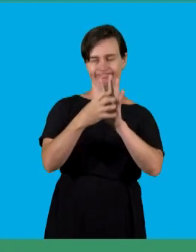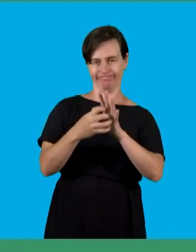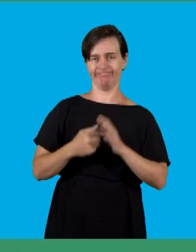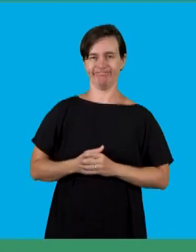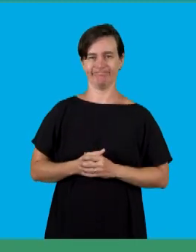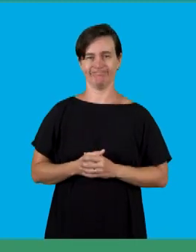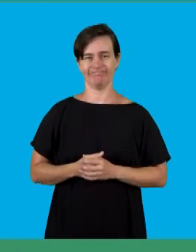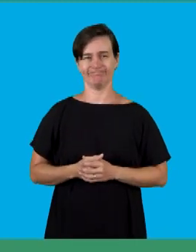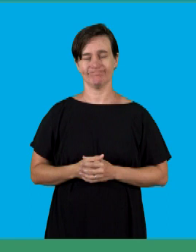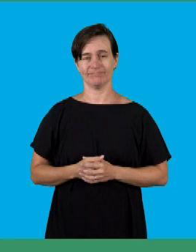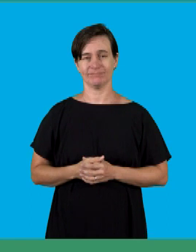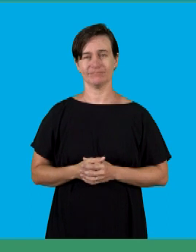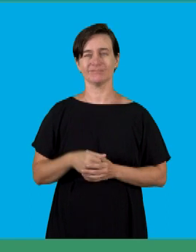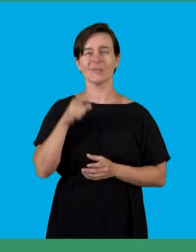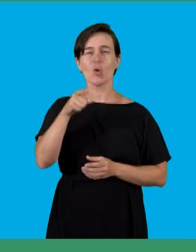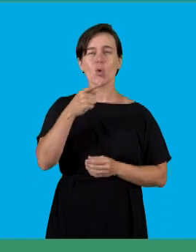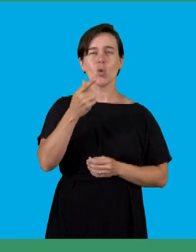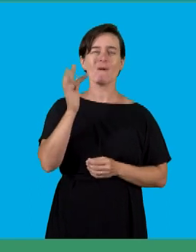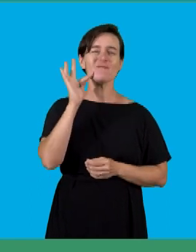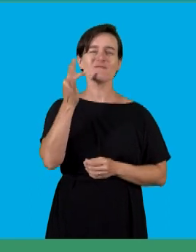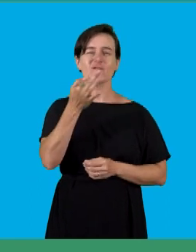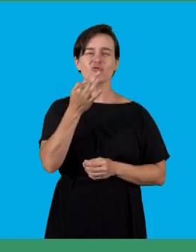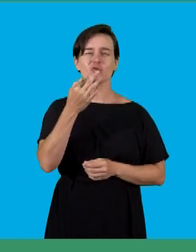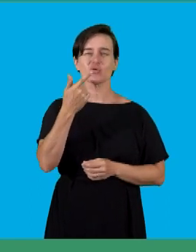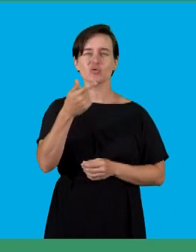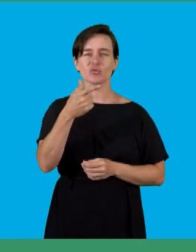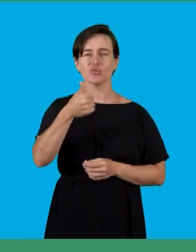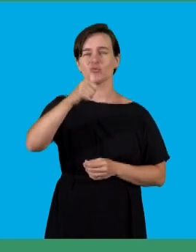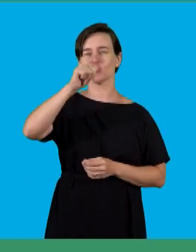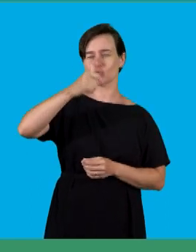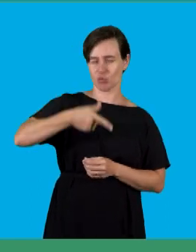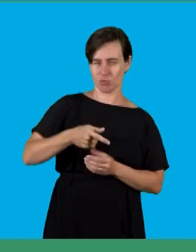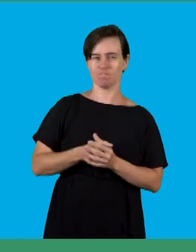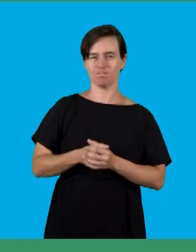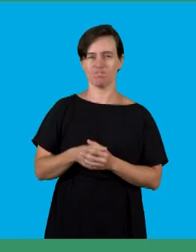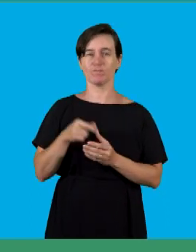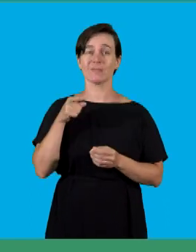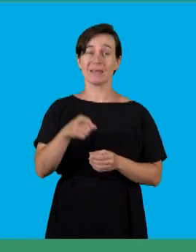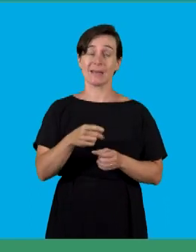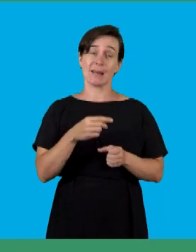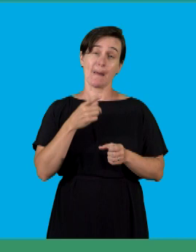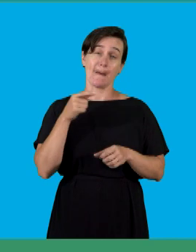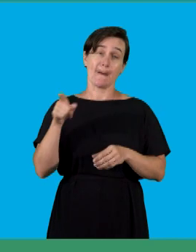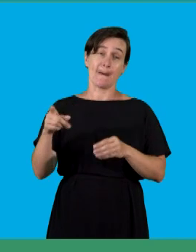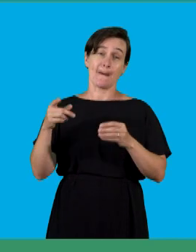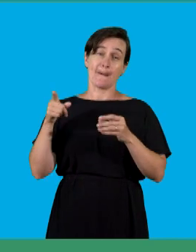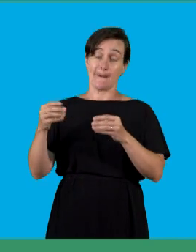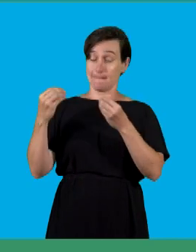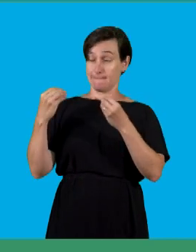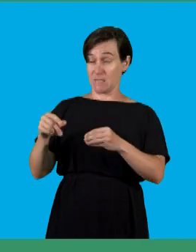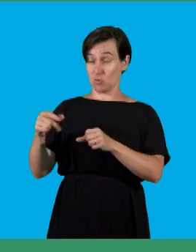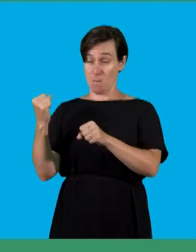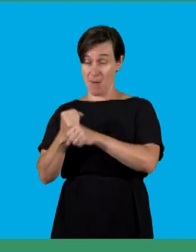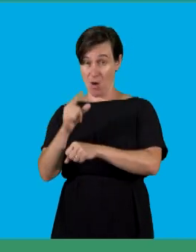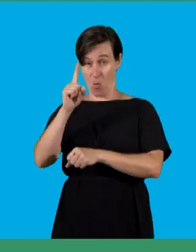Here is an example. A smoothie making business may calculate the cost of producing a smoothie to be